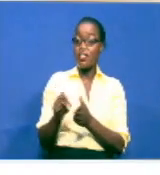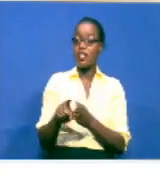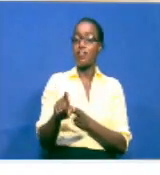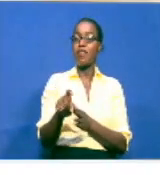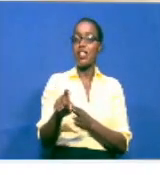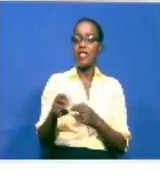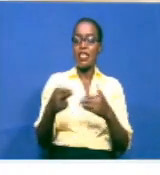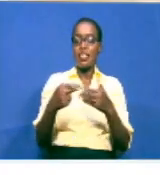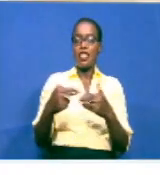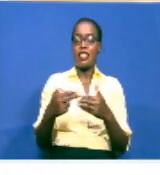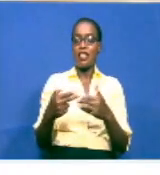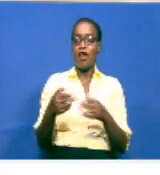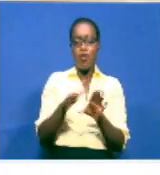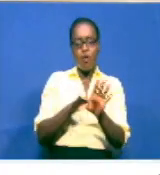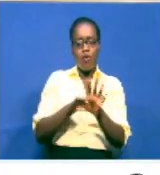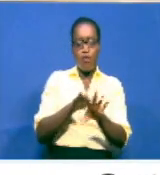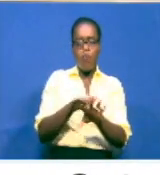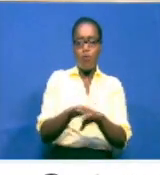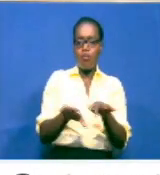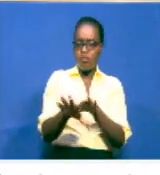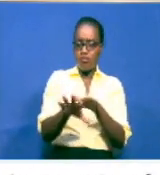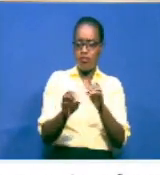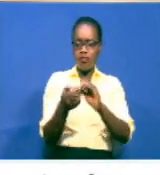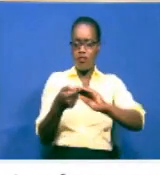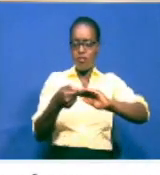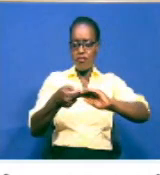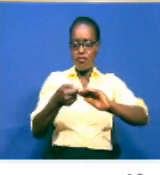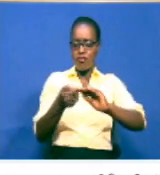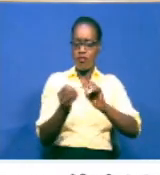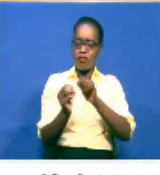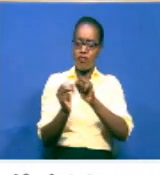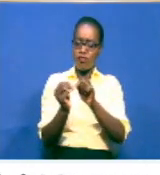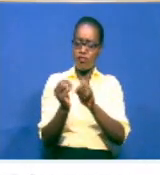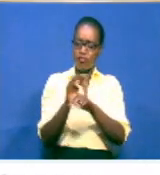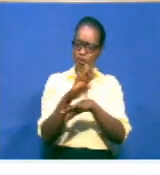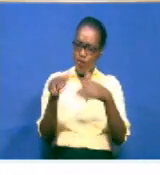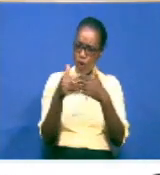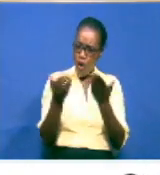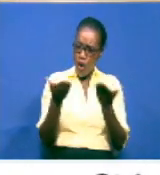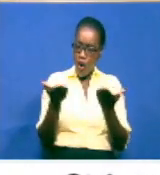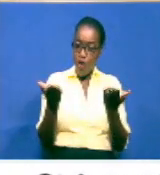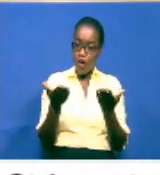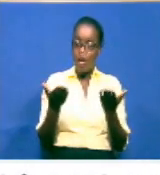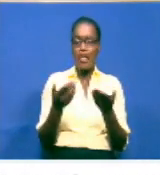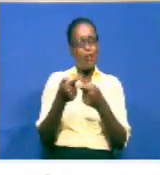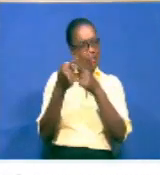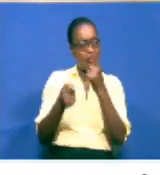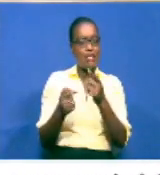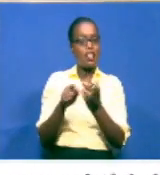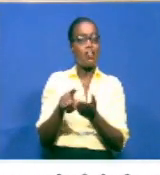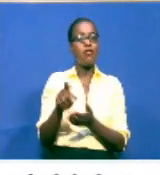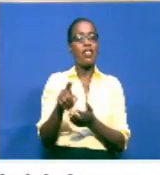touching every part of your hand, the fingernails and everywhere, so that you can kill the virus and the virus cannot be able